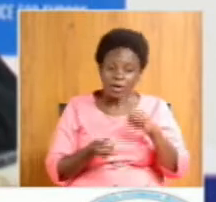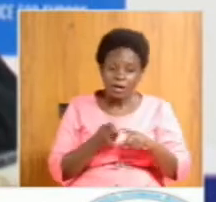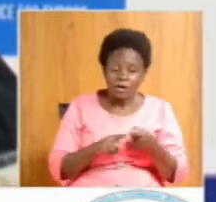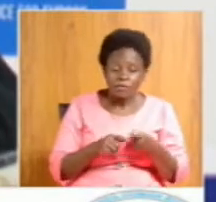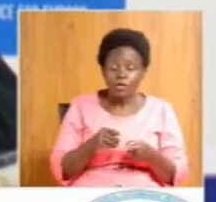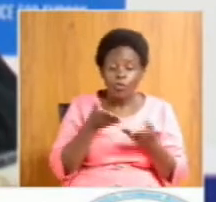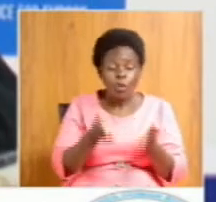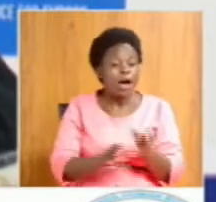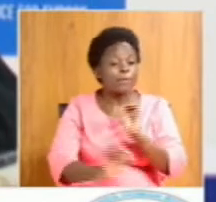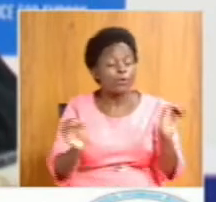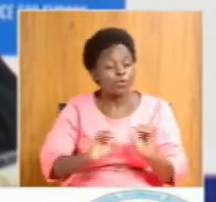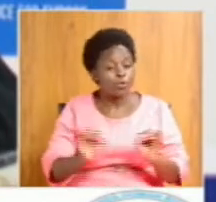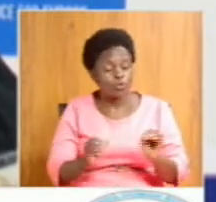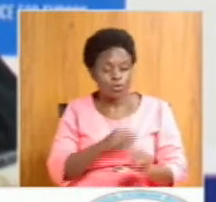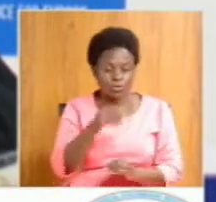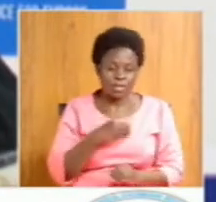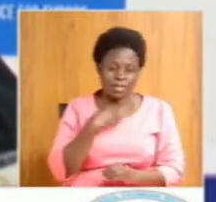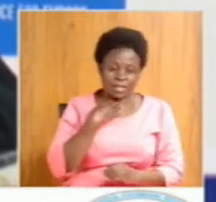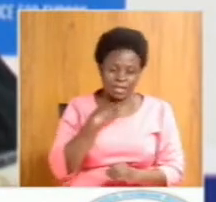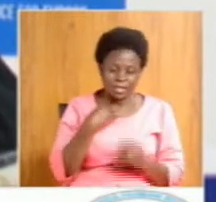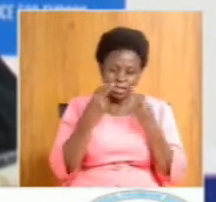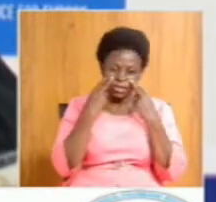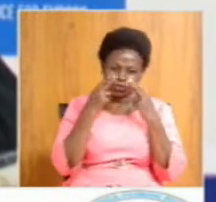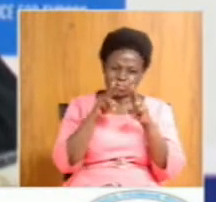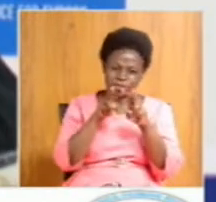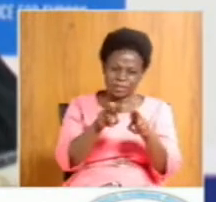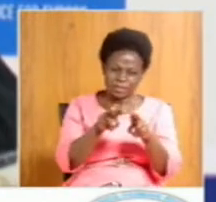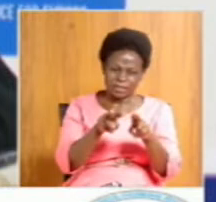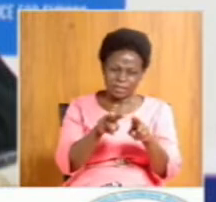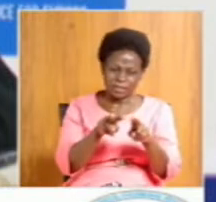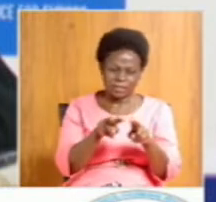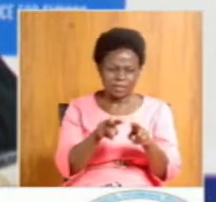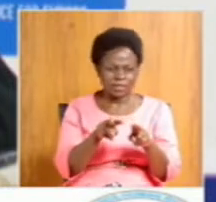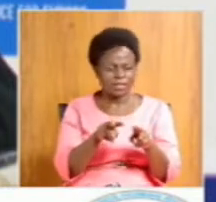who are not here, we need to seize from saying,